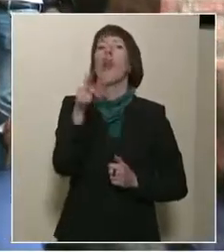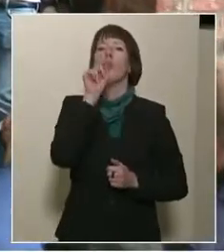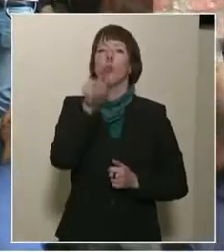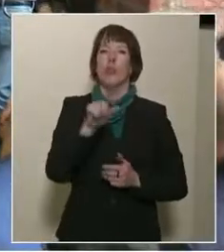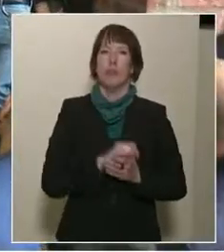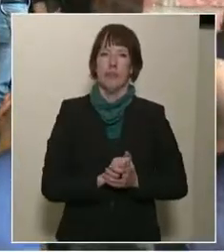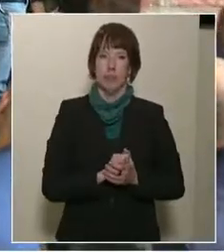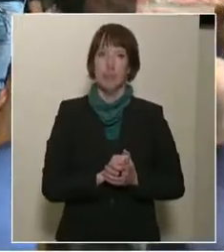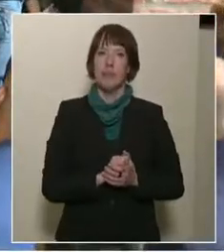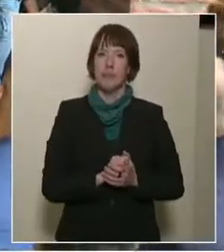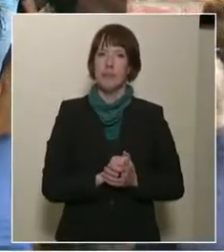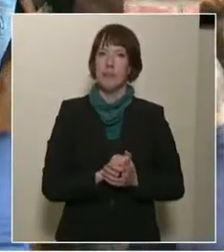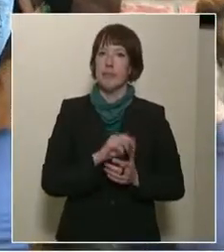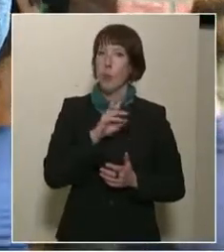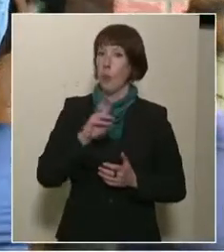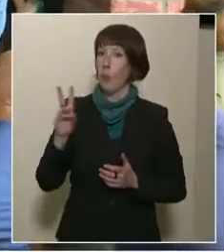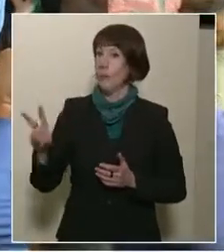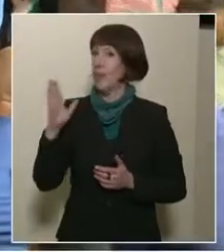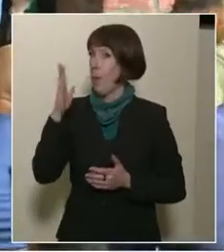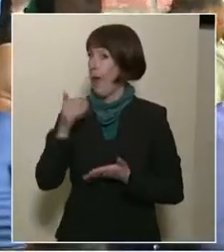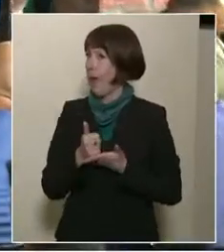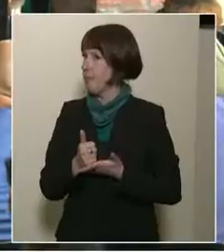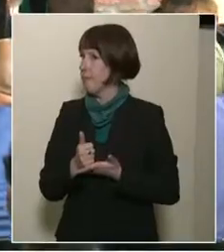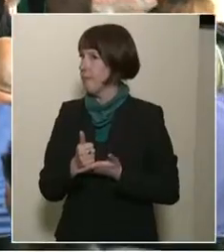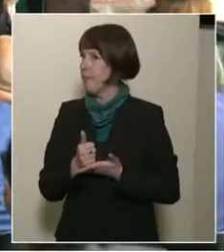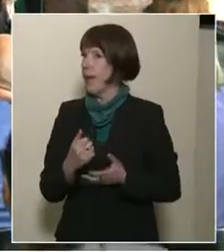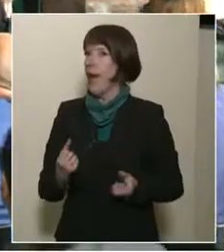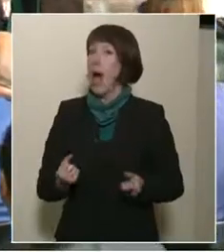this is where that website comes in really handy. How many